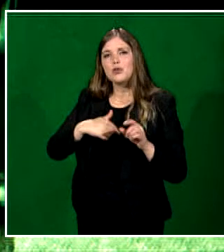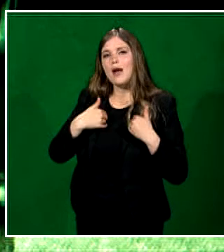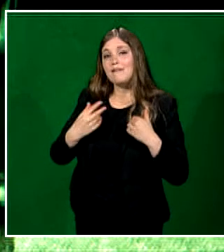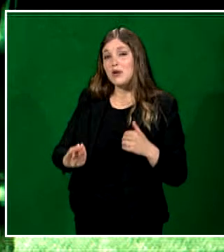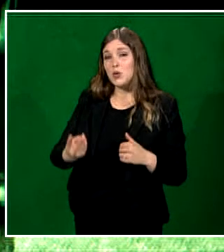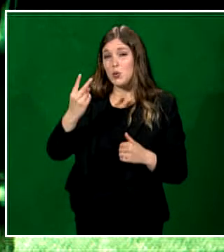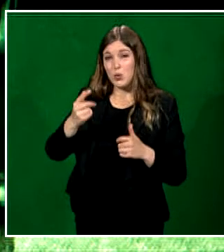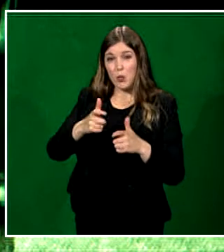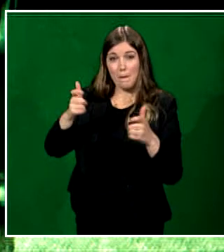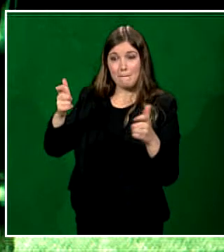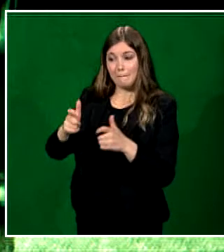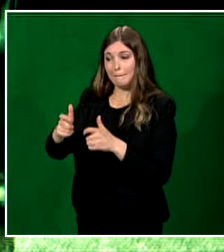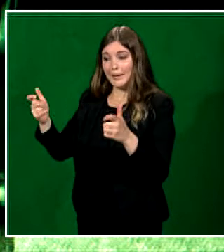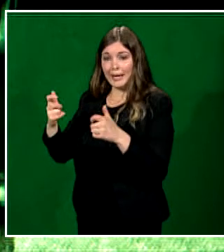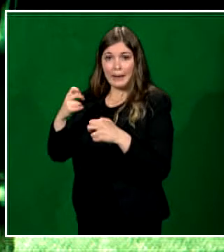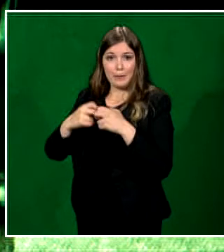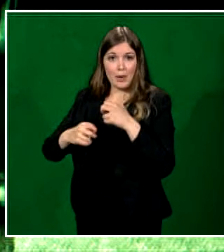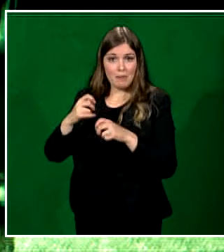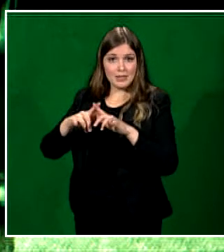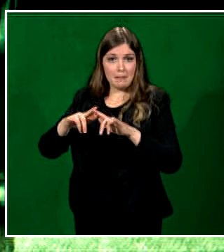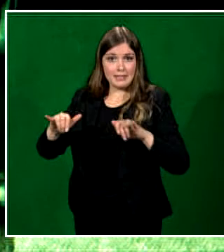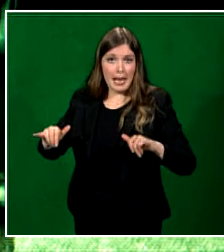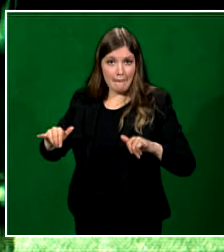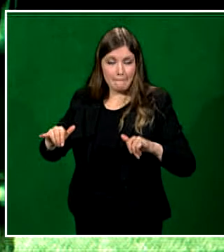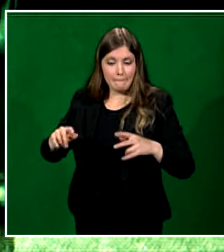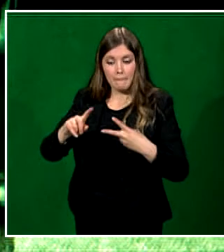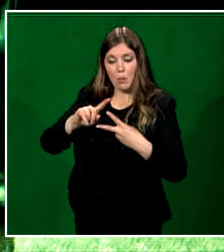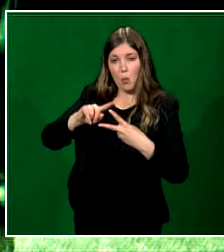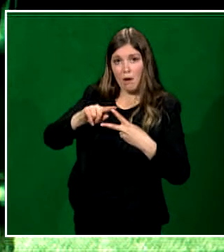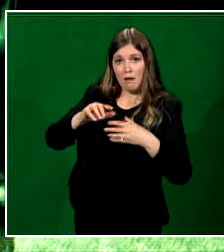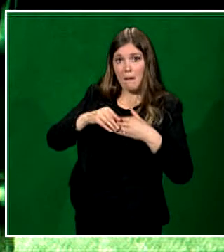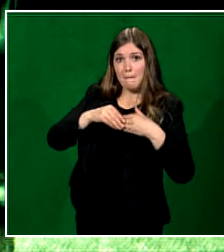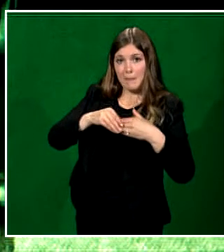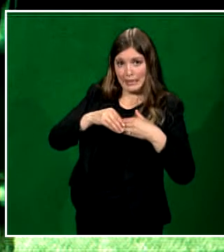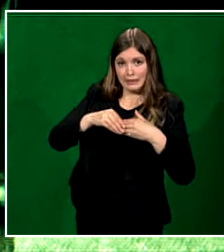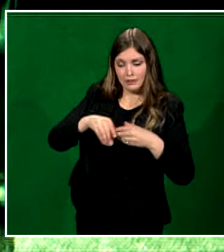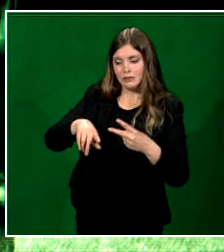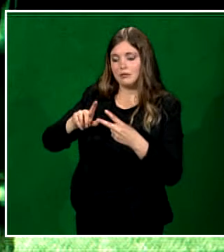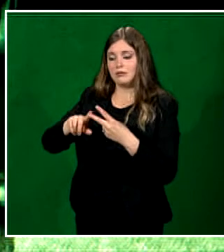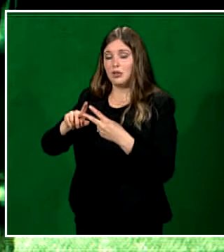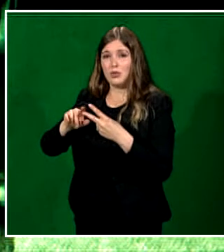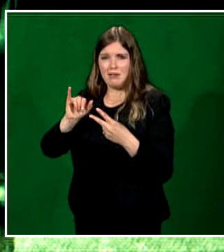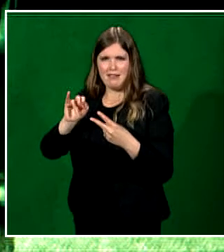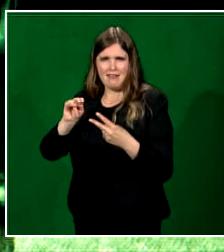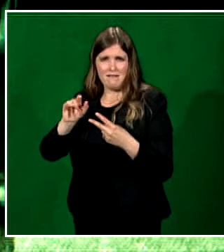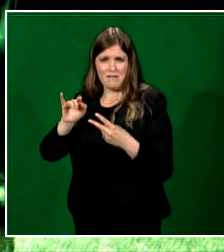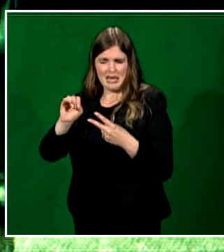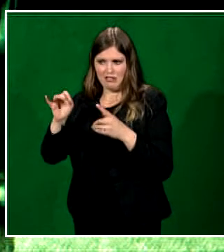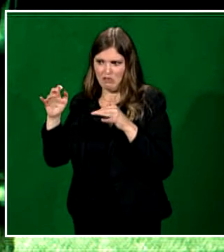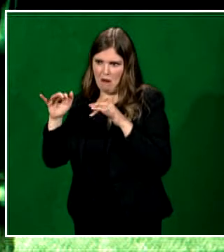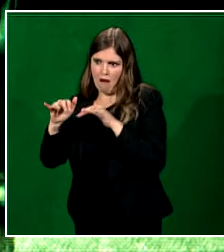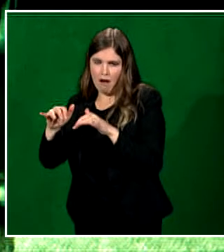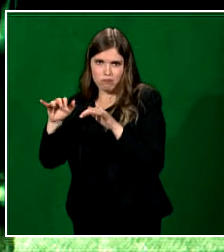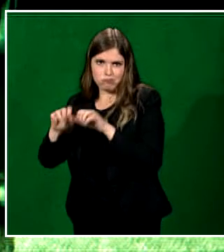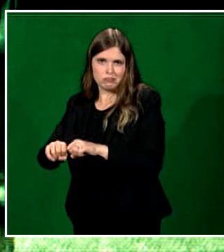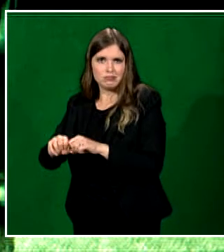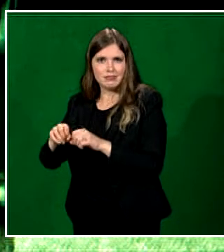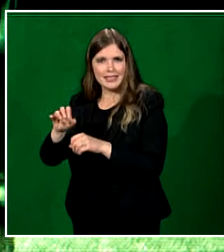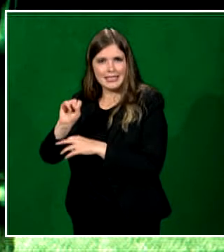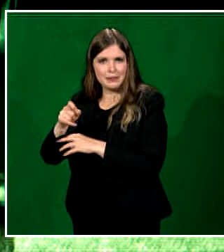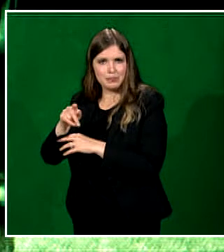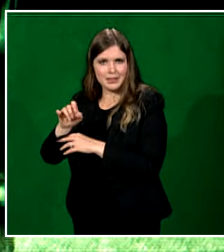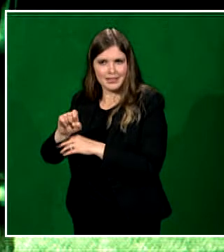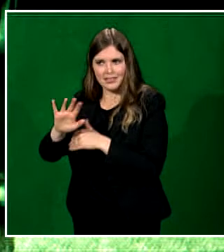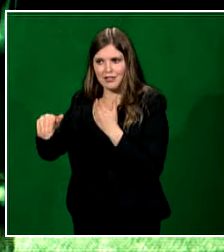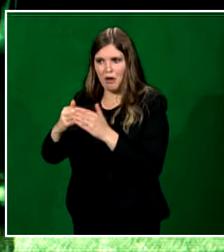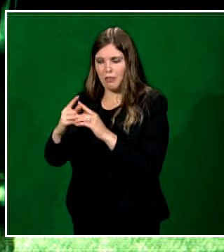once. The issue of plastic and the issue of an invasive species and the systemic issues that come with that. I wondered